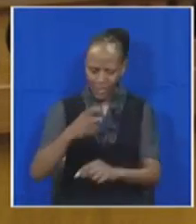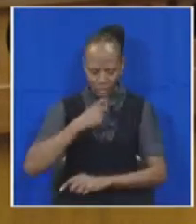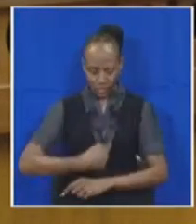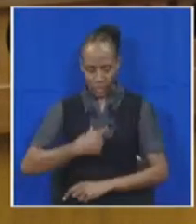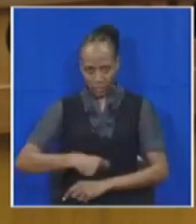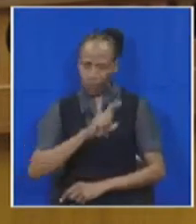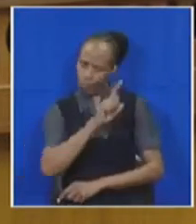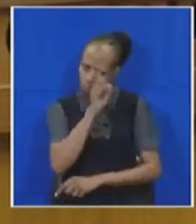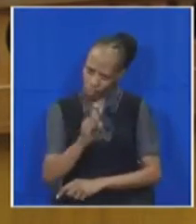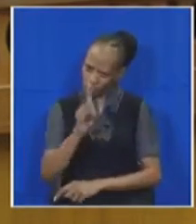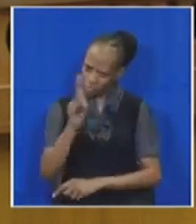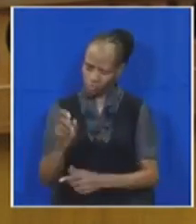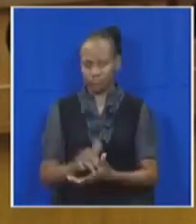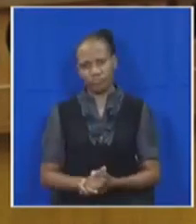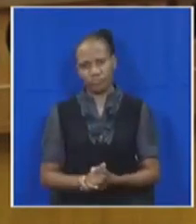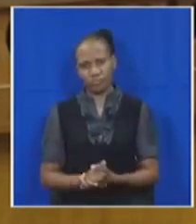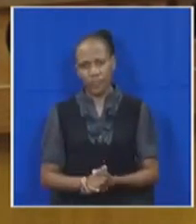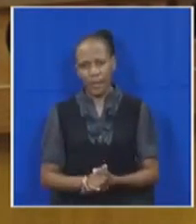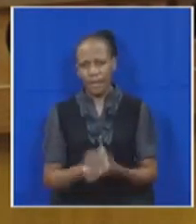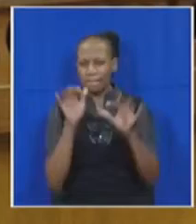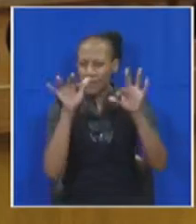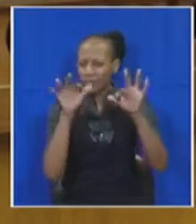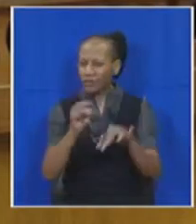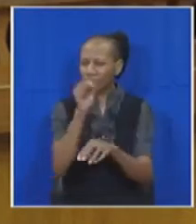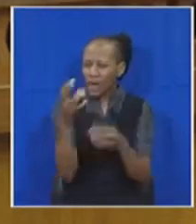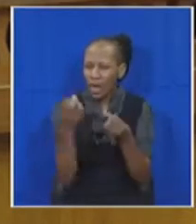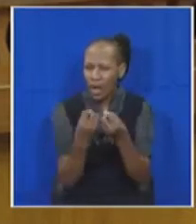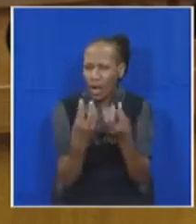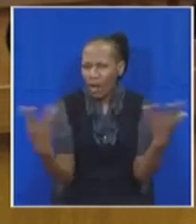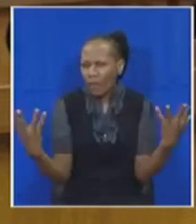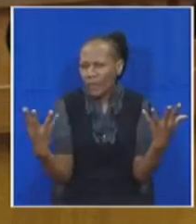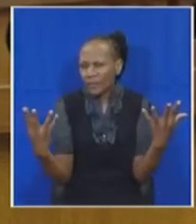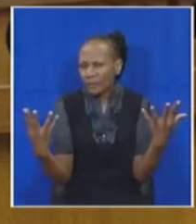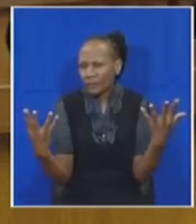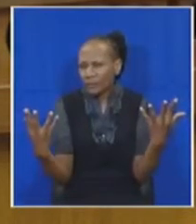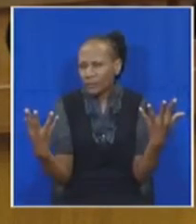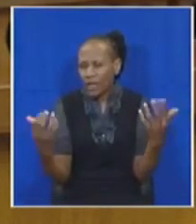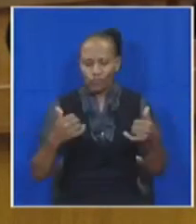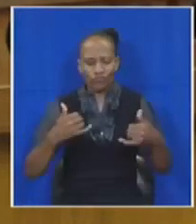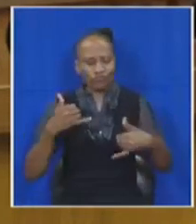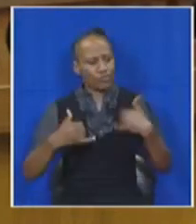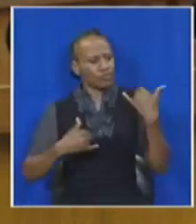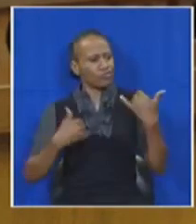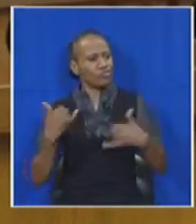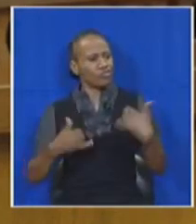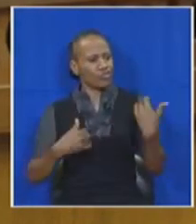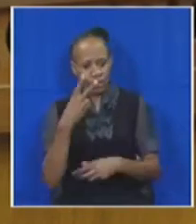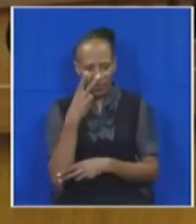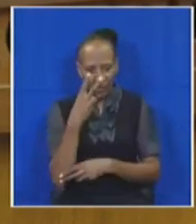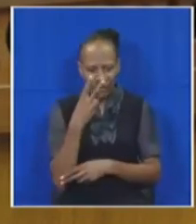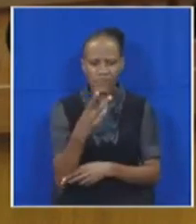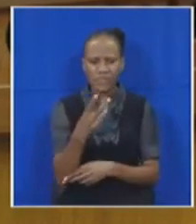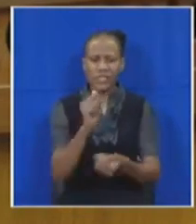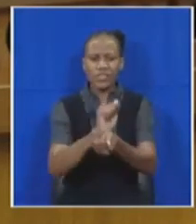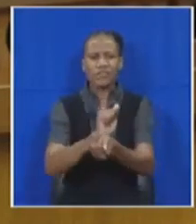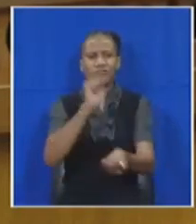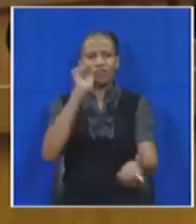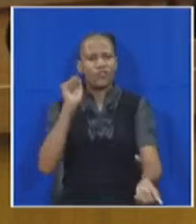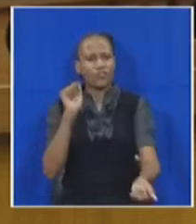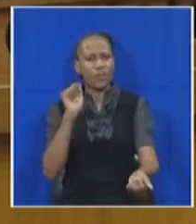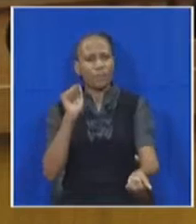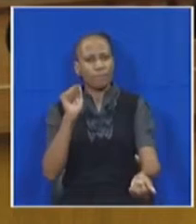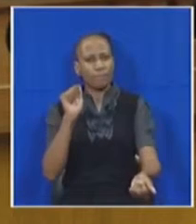how many South Africans enjoy the freedom that Madiba spoke of that